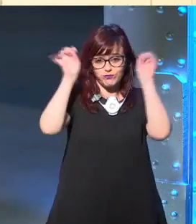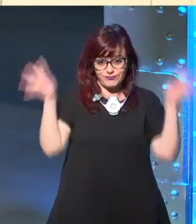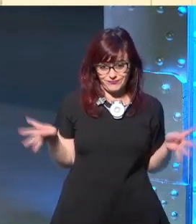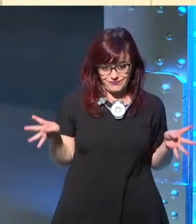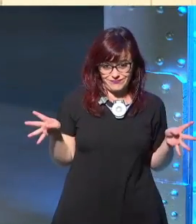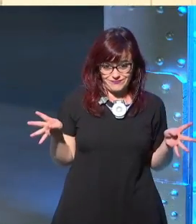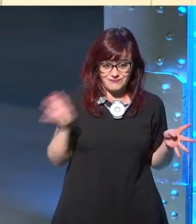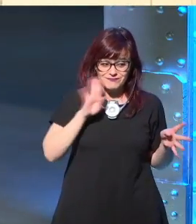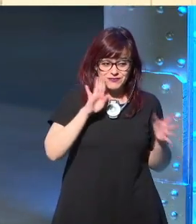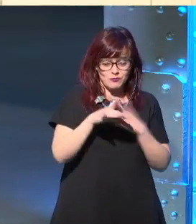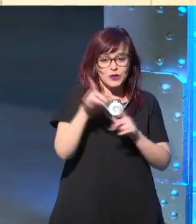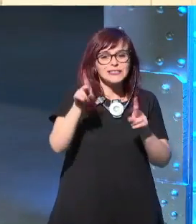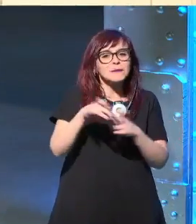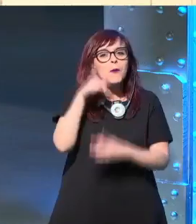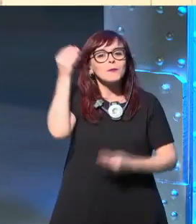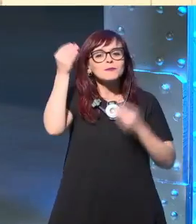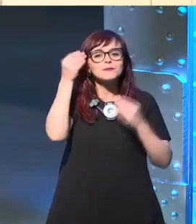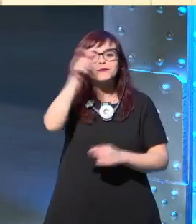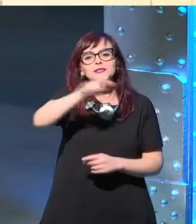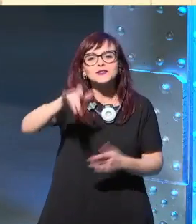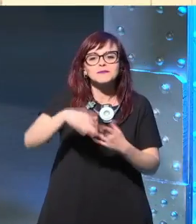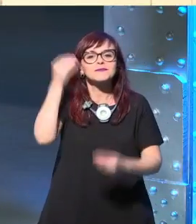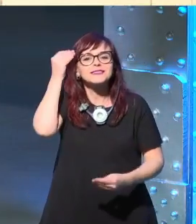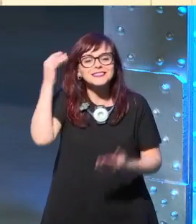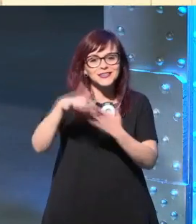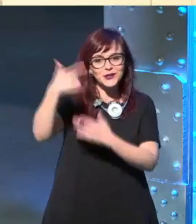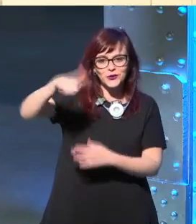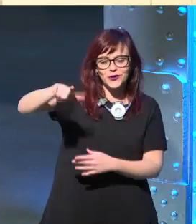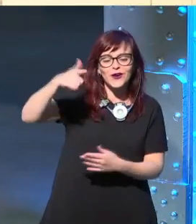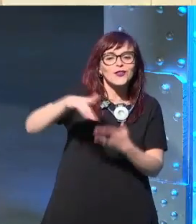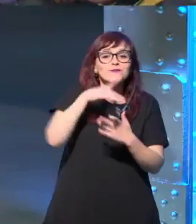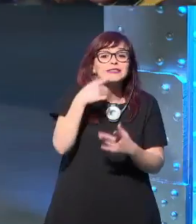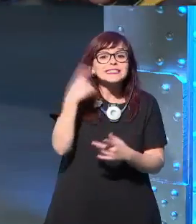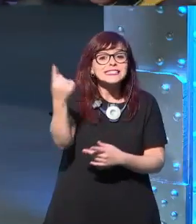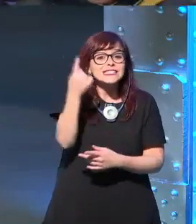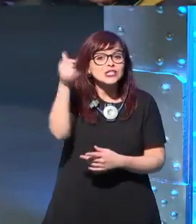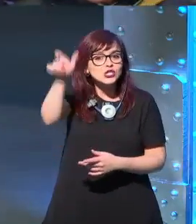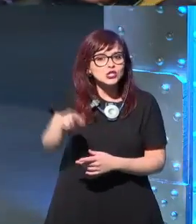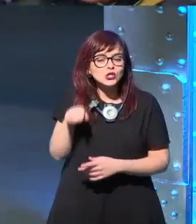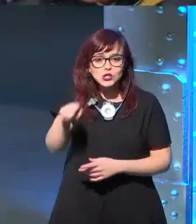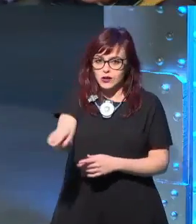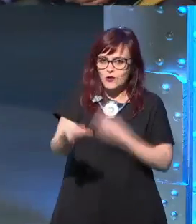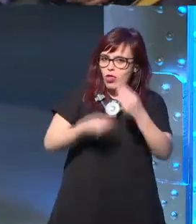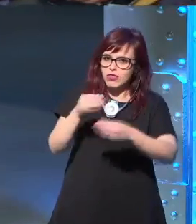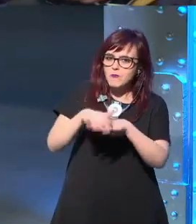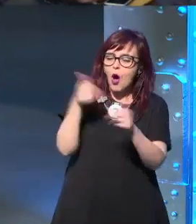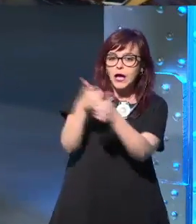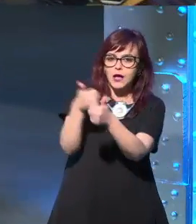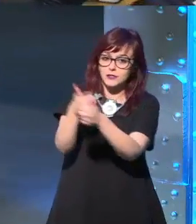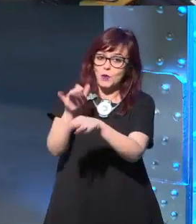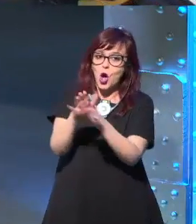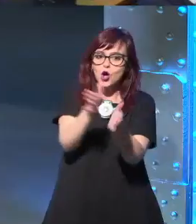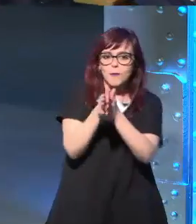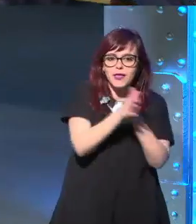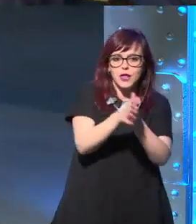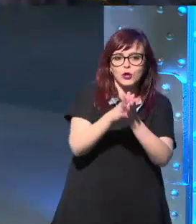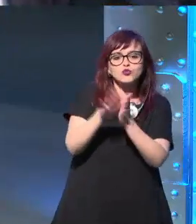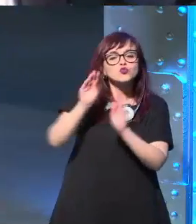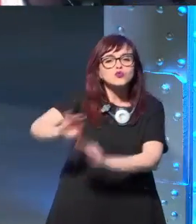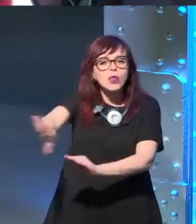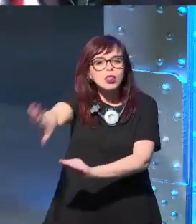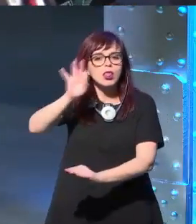these things all alone in some garret. But no, he's there with his friends, and they decide they're going to